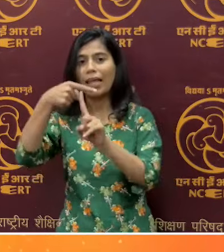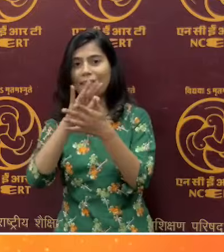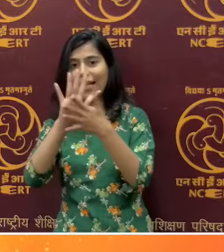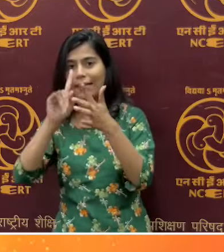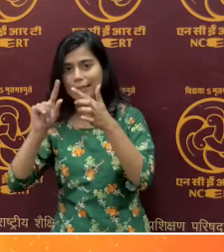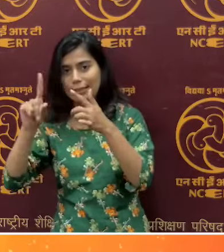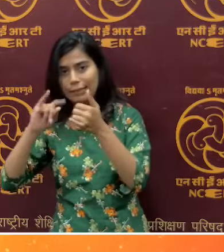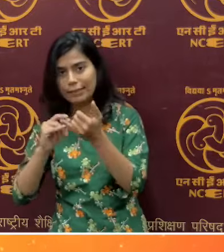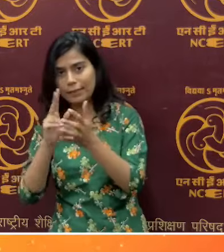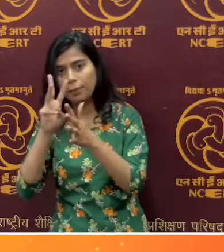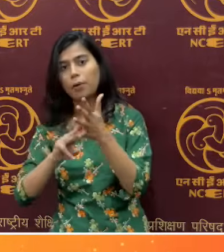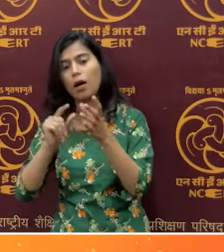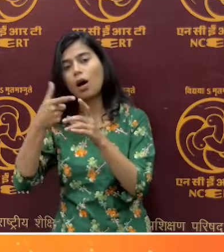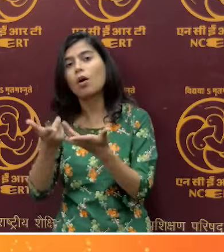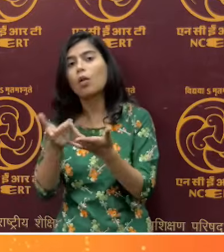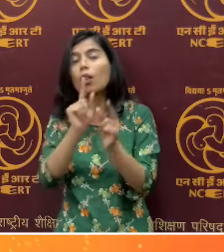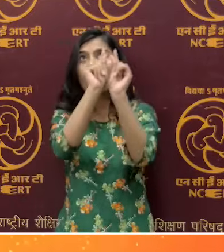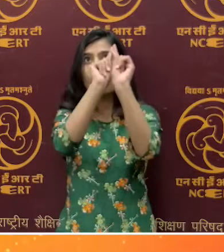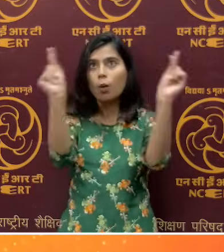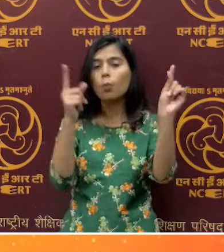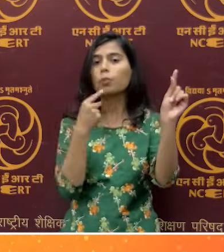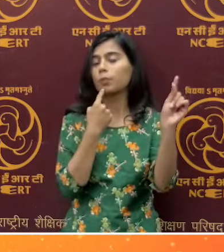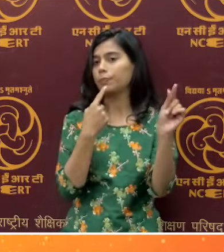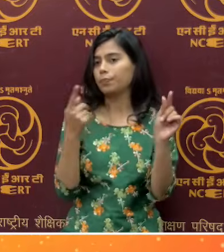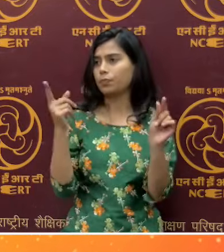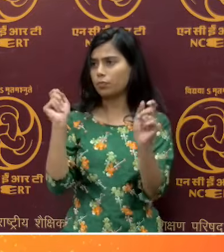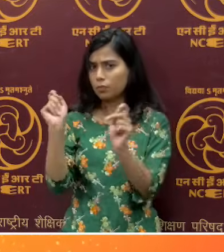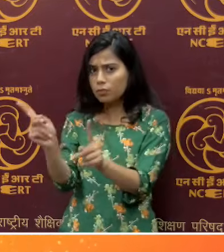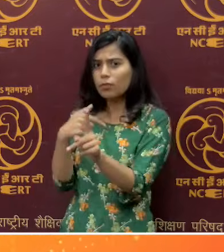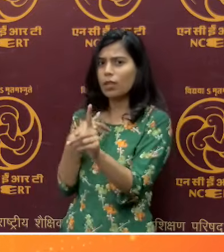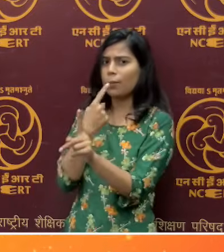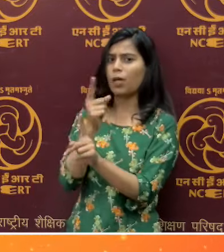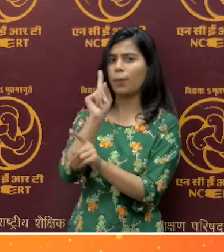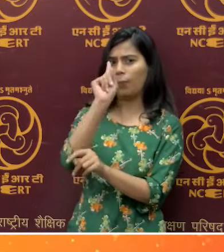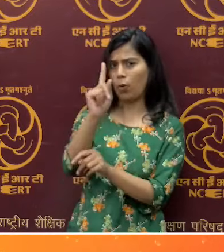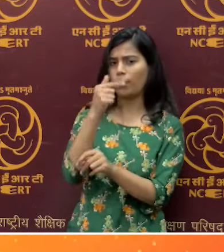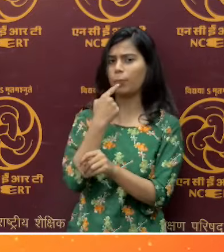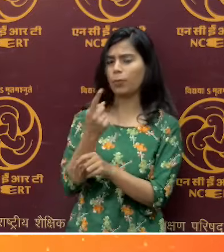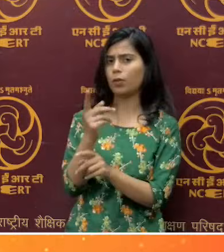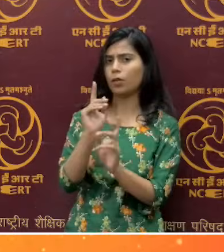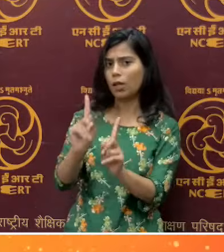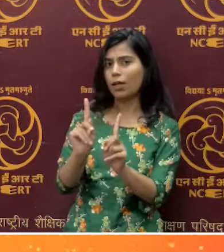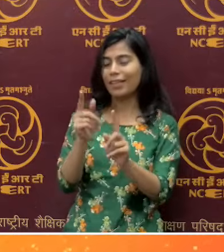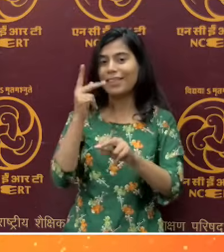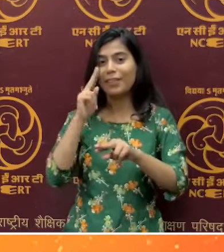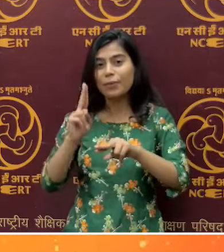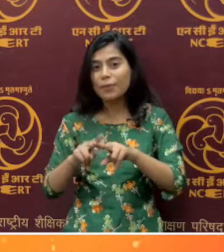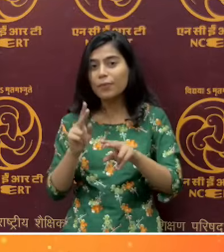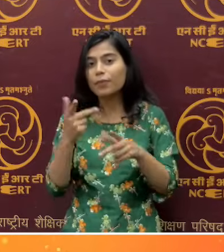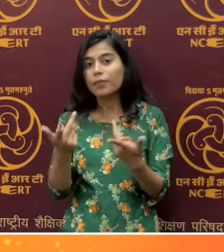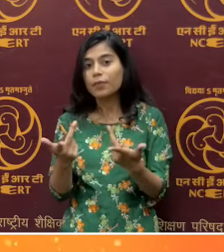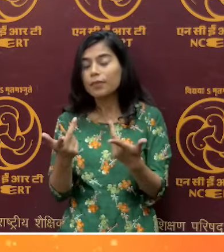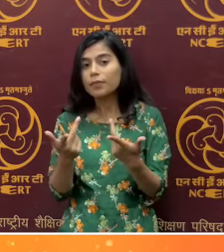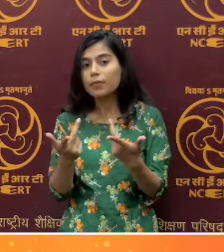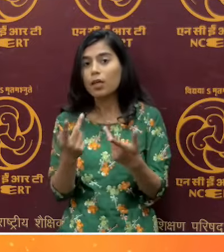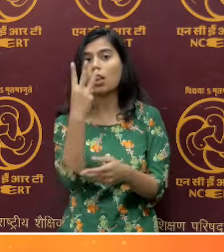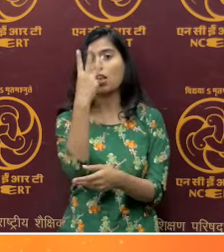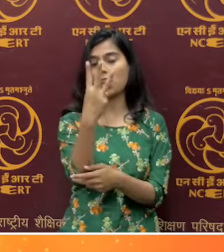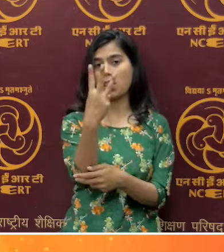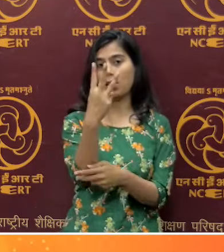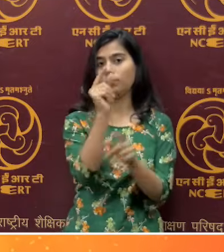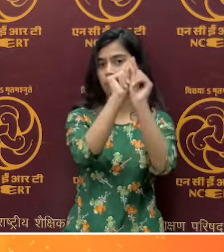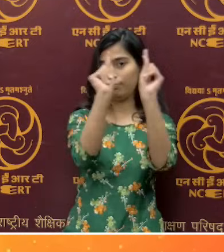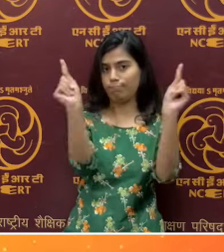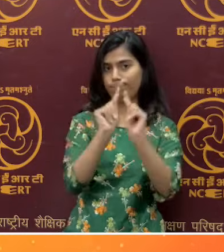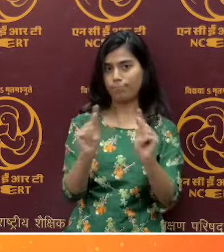right? Yes, we want to highlight one point here, because here the teacher are going to screen the students with the 63 statements.